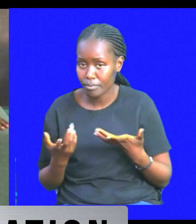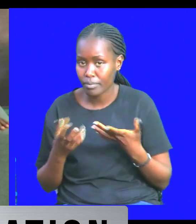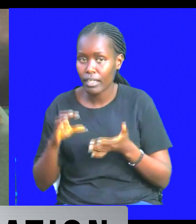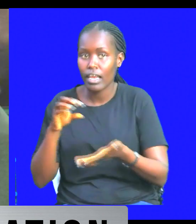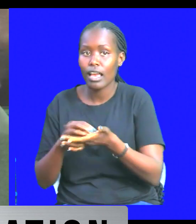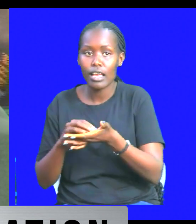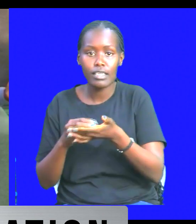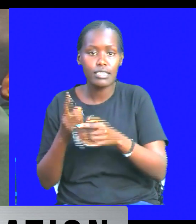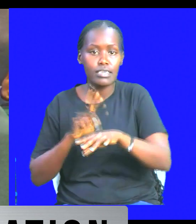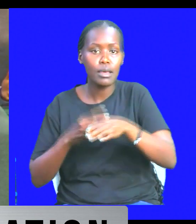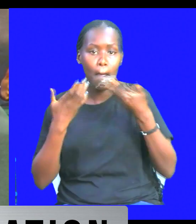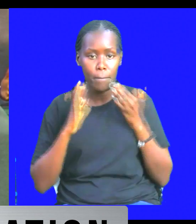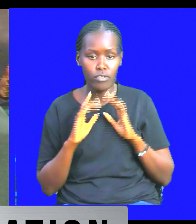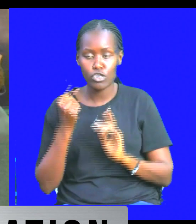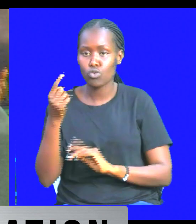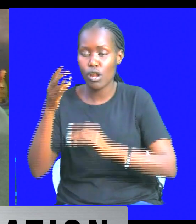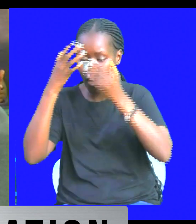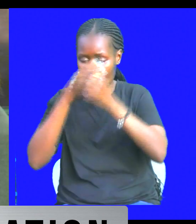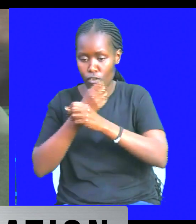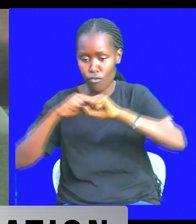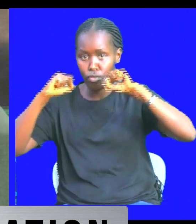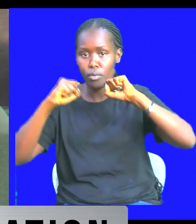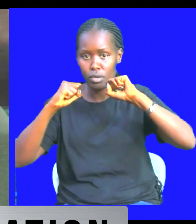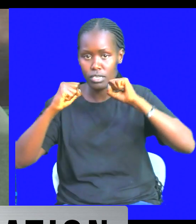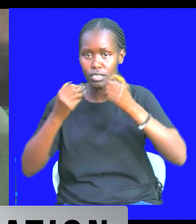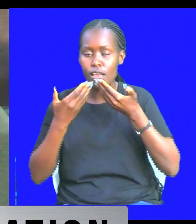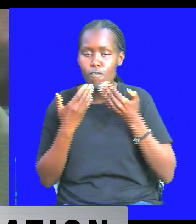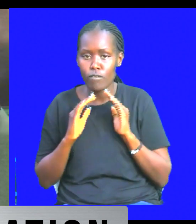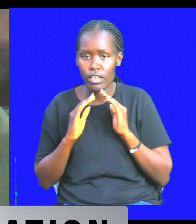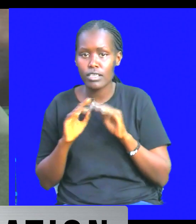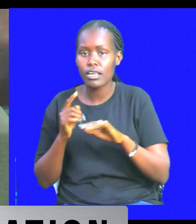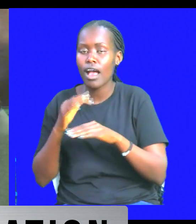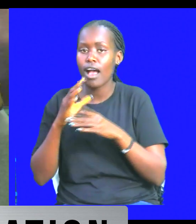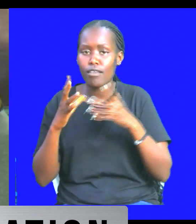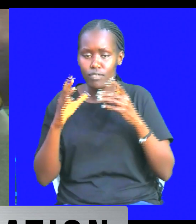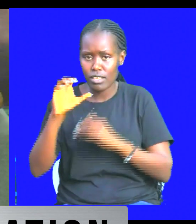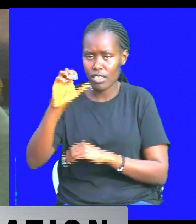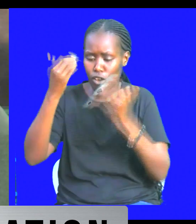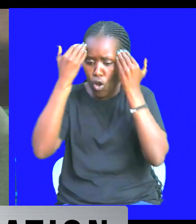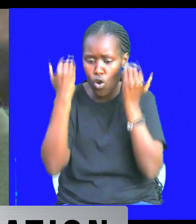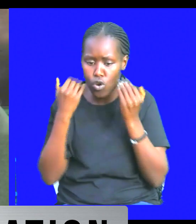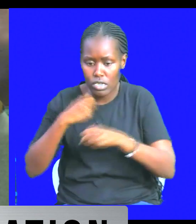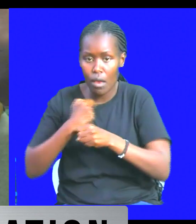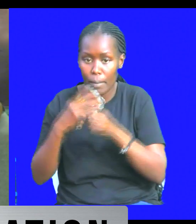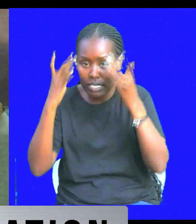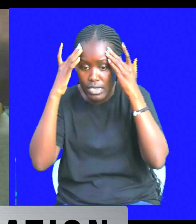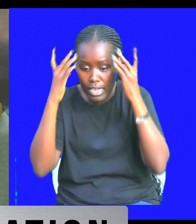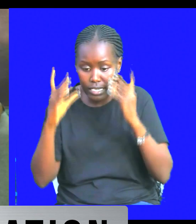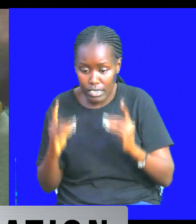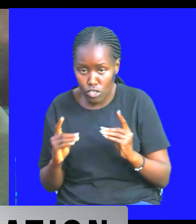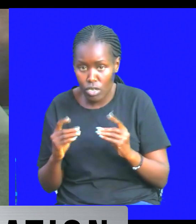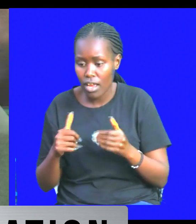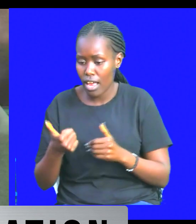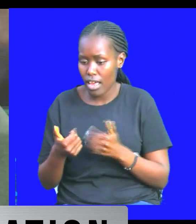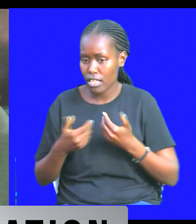cases. The one for the presidency passes after Supreme Court makes a decision. You can't go back to that. The other ones, we have 6